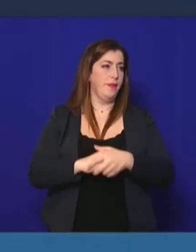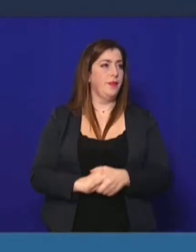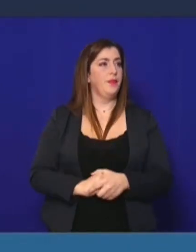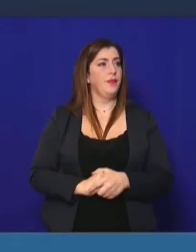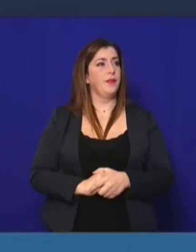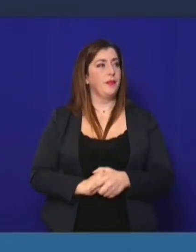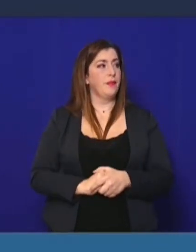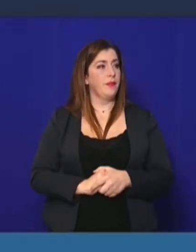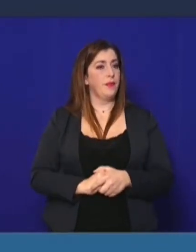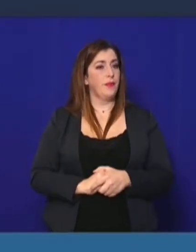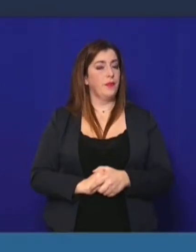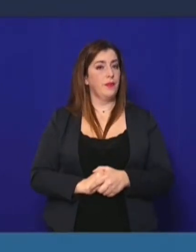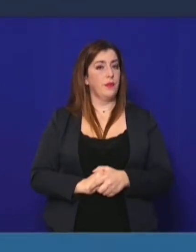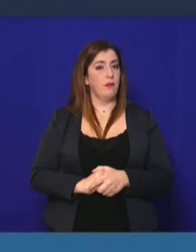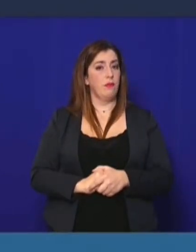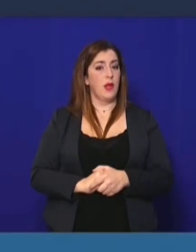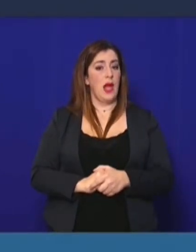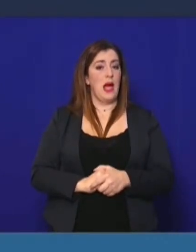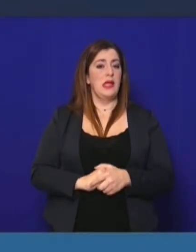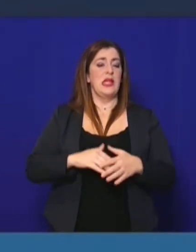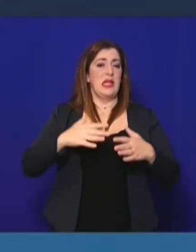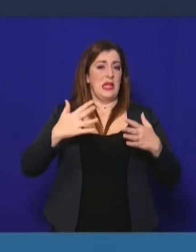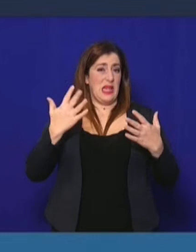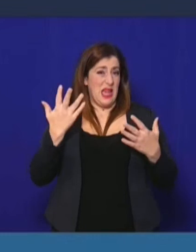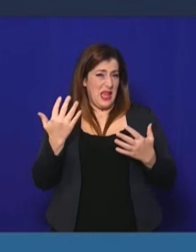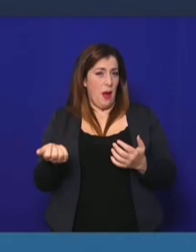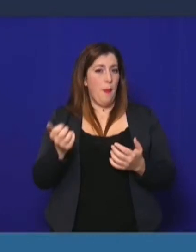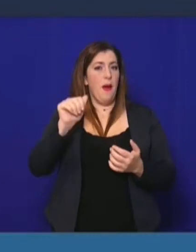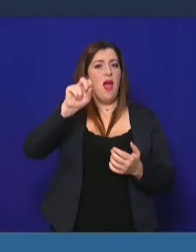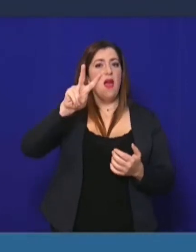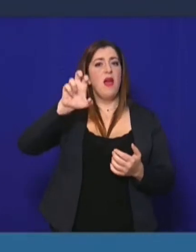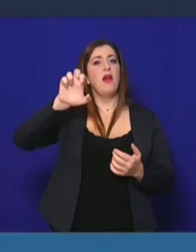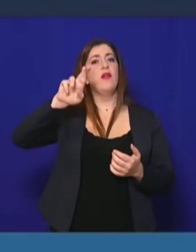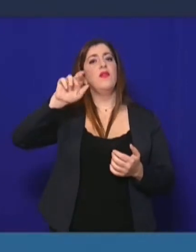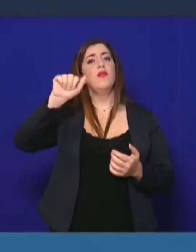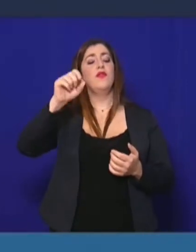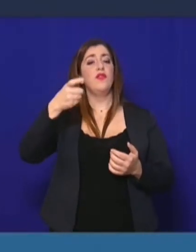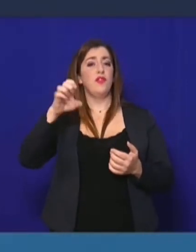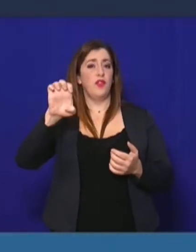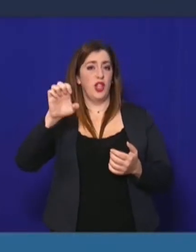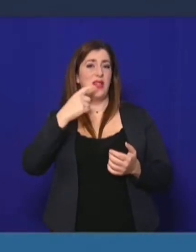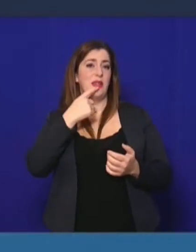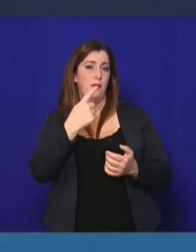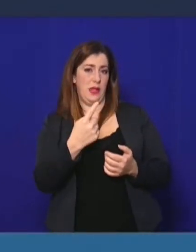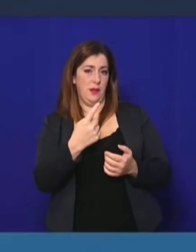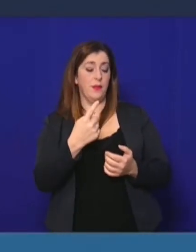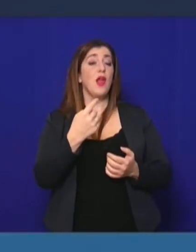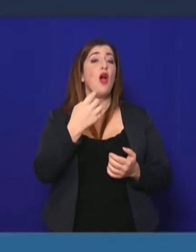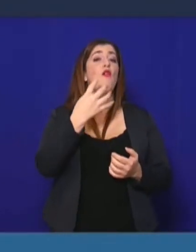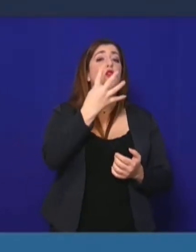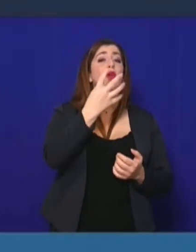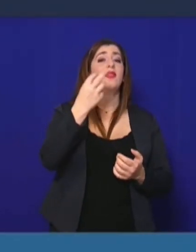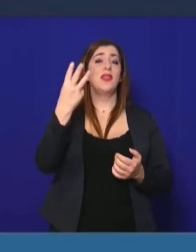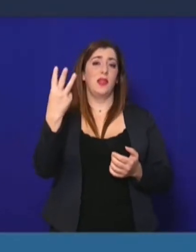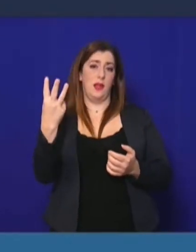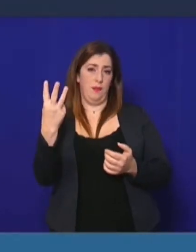age tal-każijiet li kellna ta' dil-ġimgħa kien ta' 43 years. U jekk inħarsu lejn